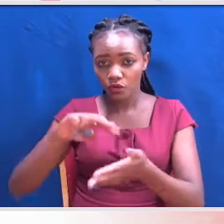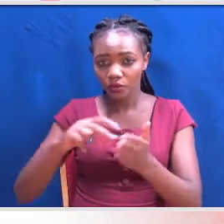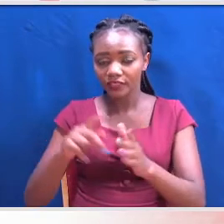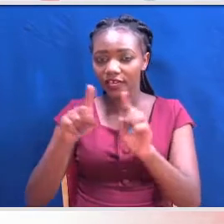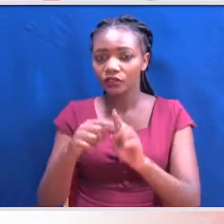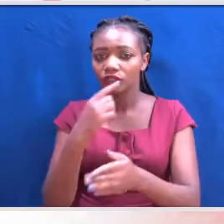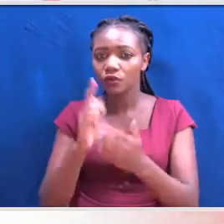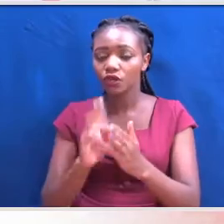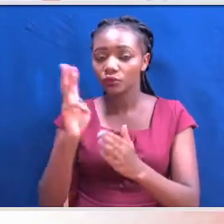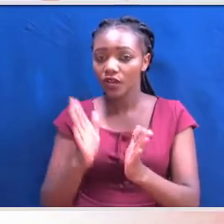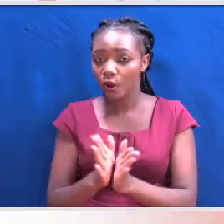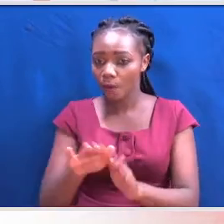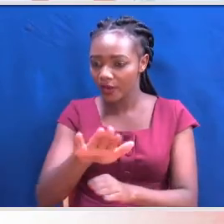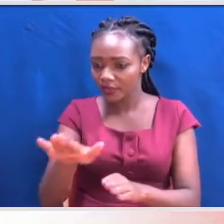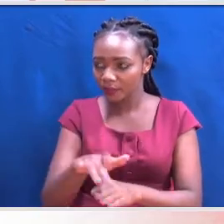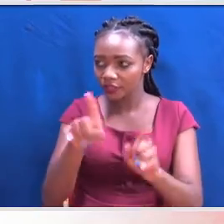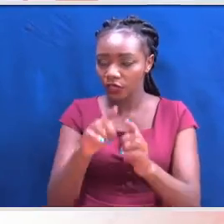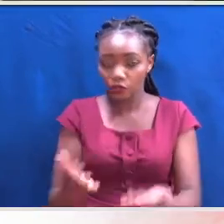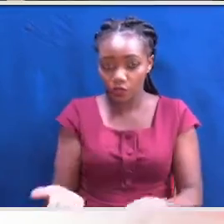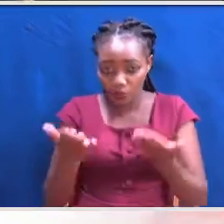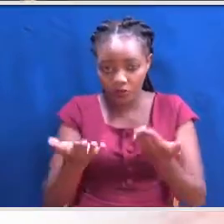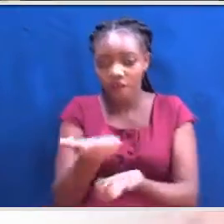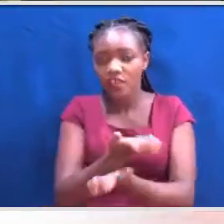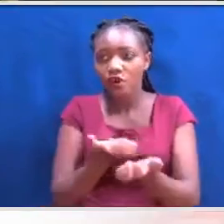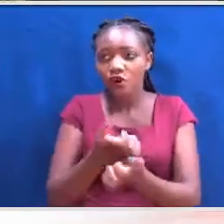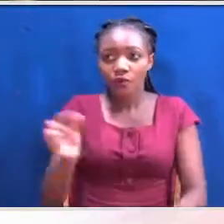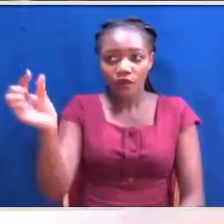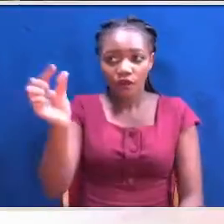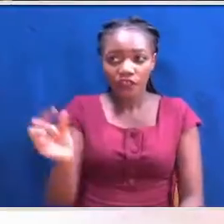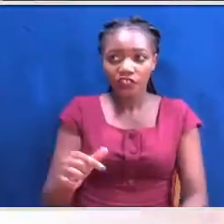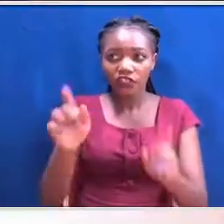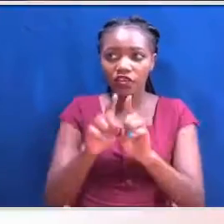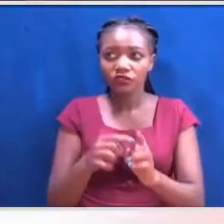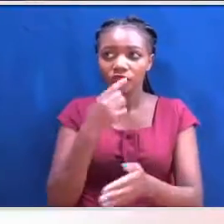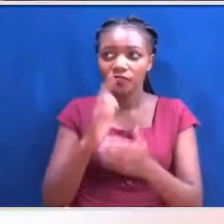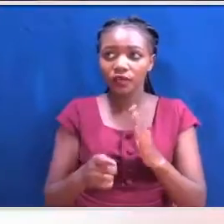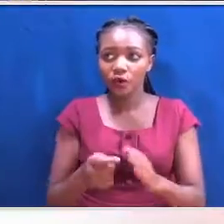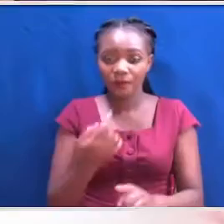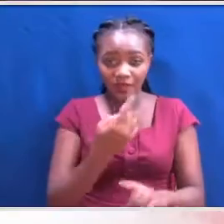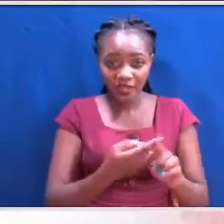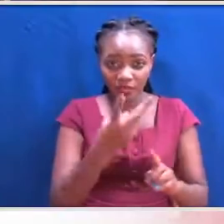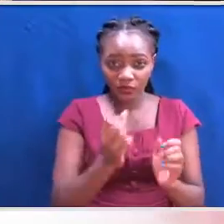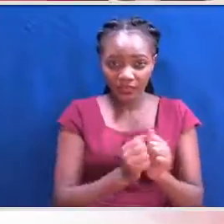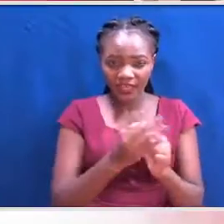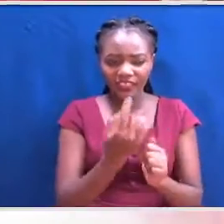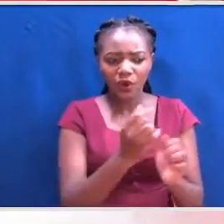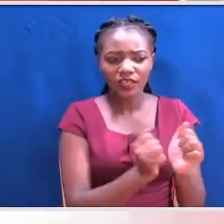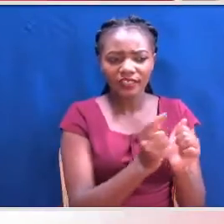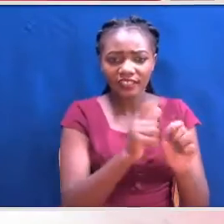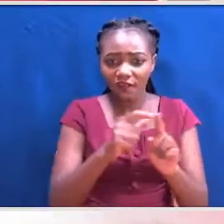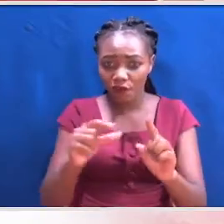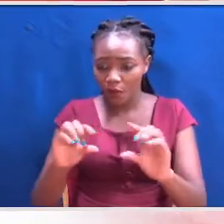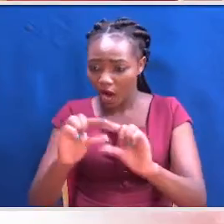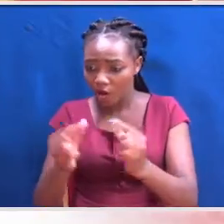the area as well as spur economic growth of the region. Kanini says by 2013, only 16 out of 100 people had